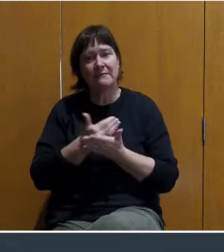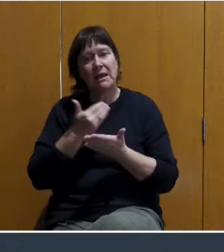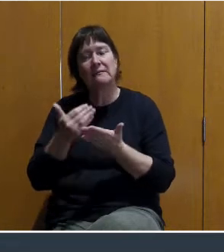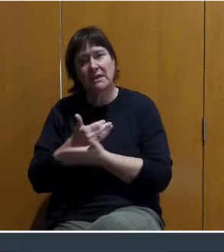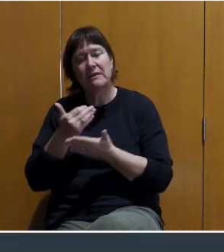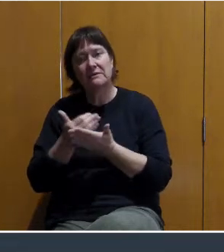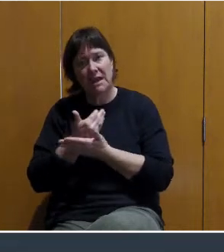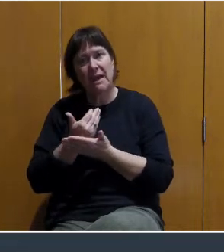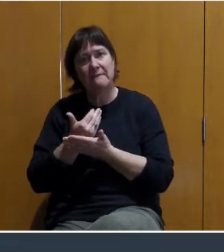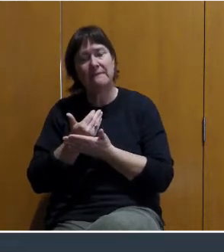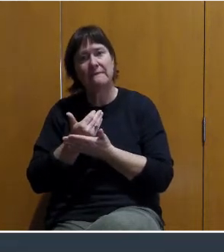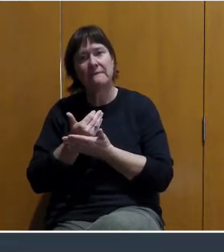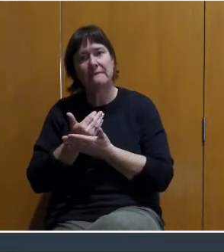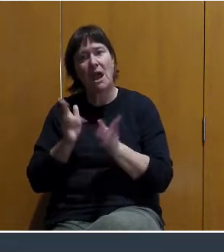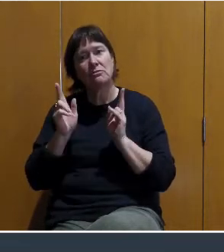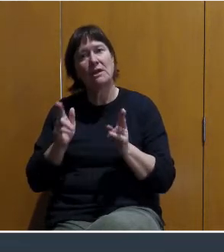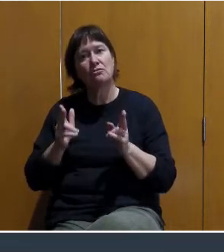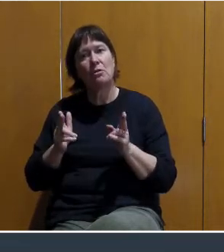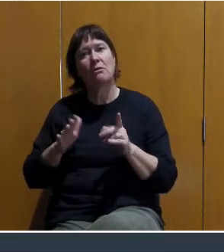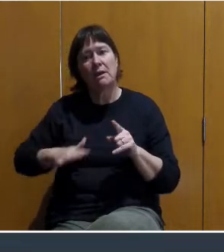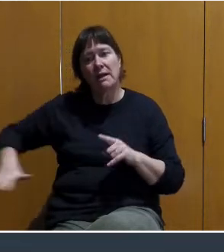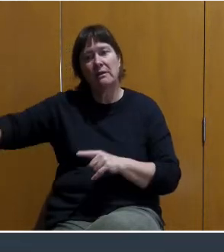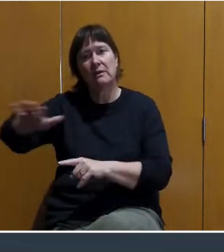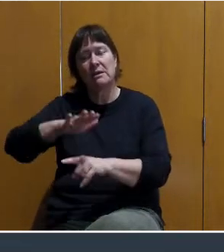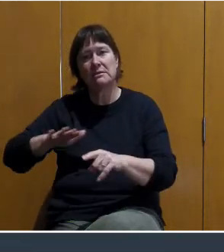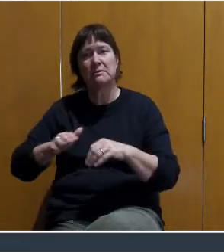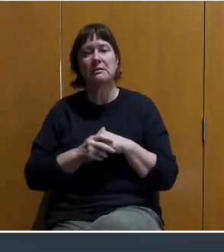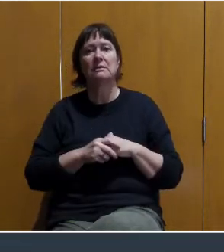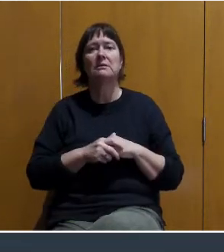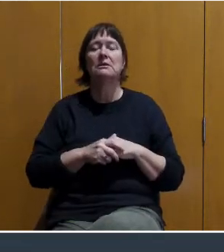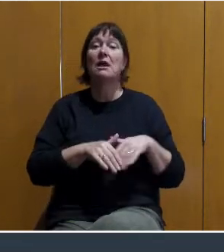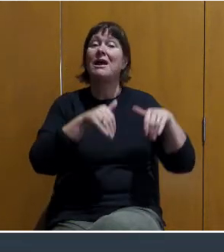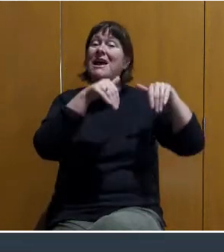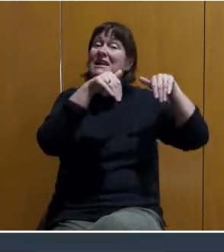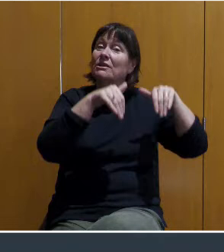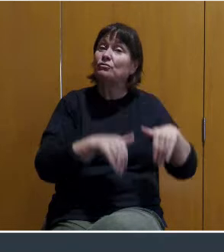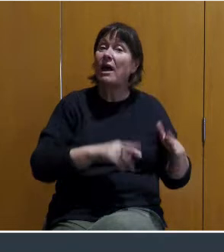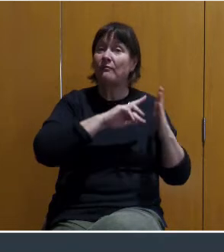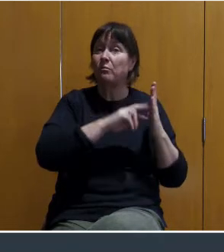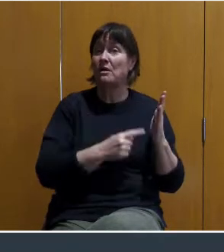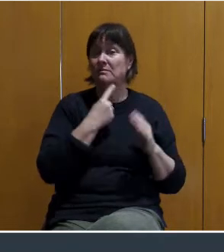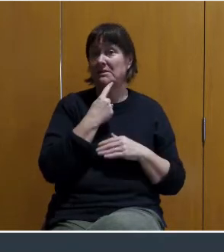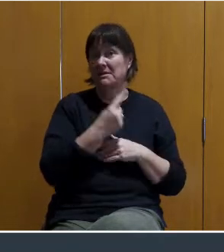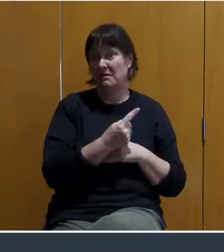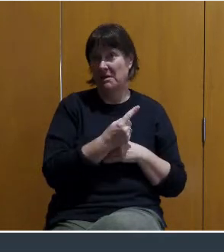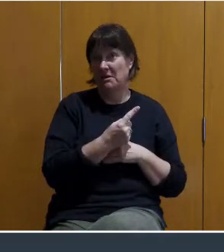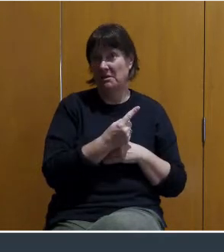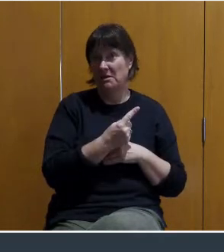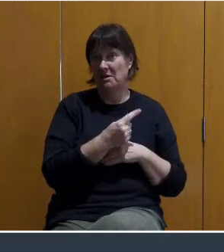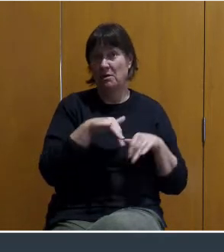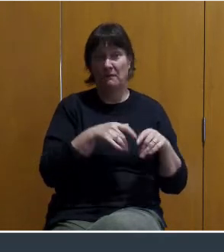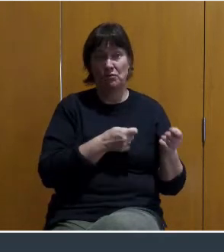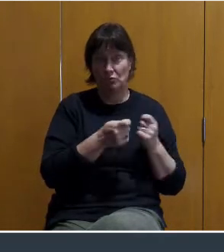In the draft proposed dog control policy statement, it's a 7-page document that